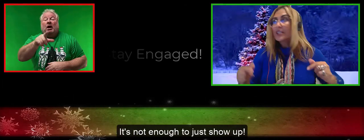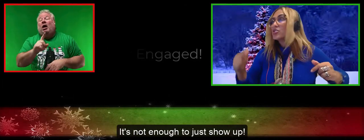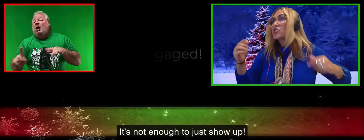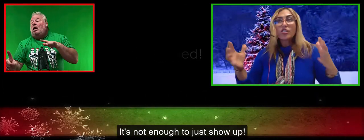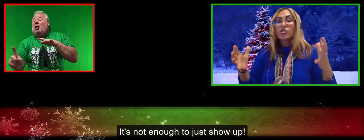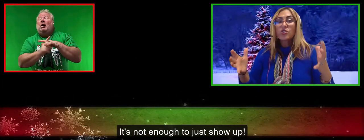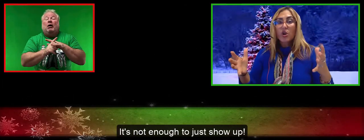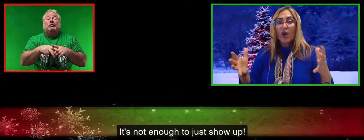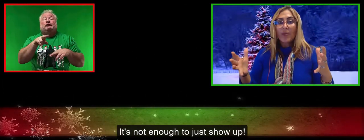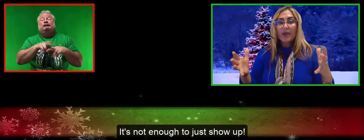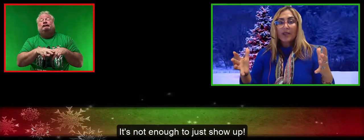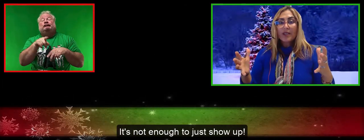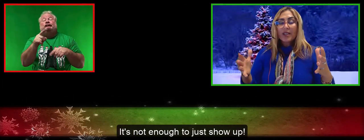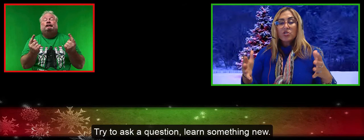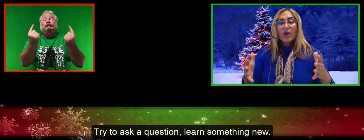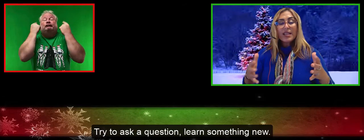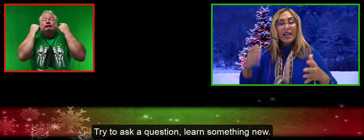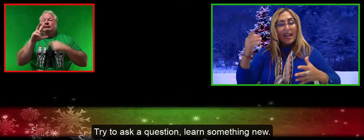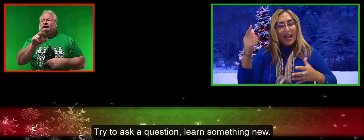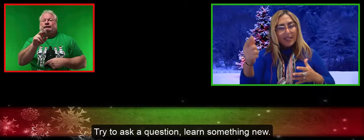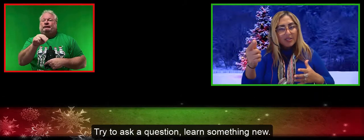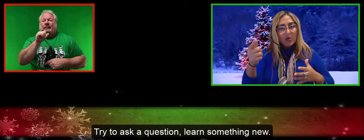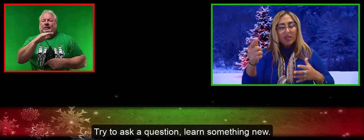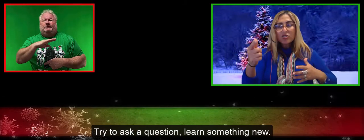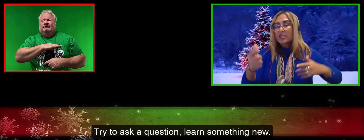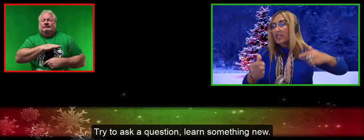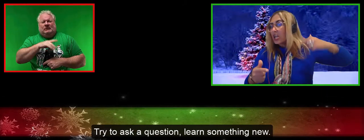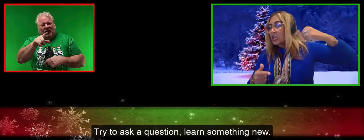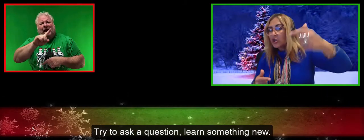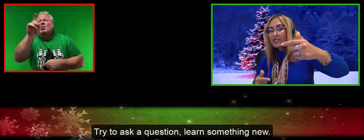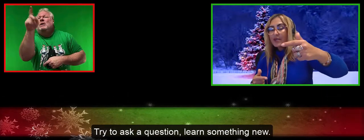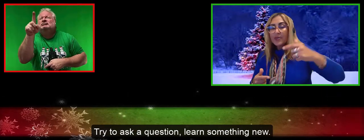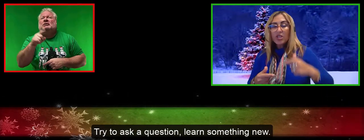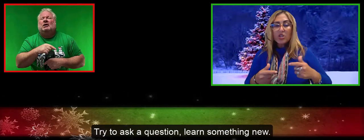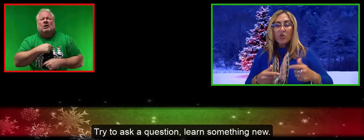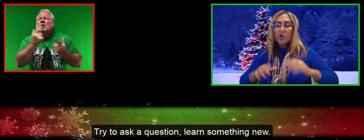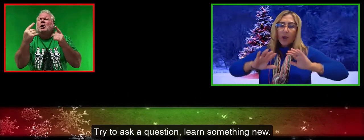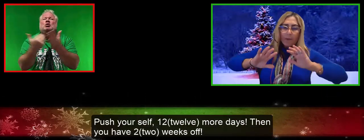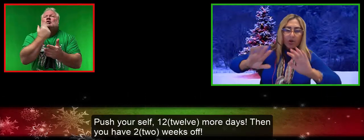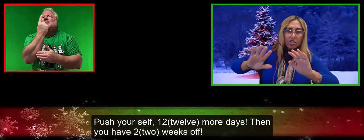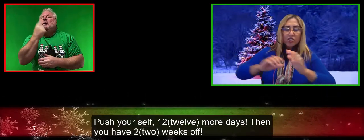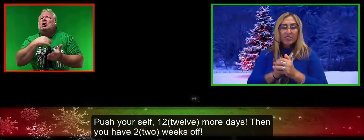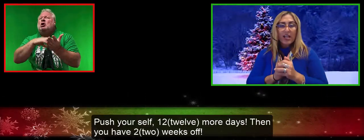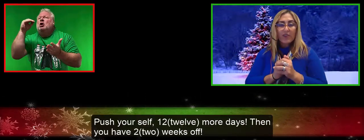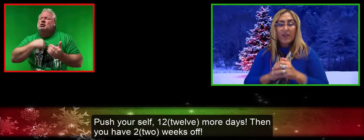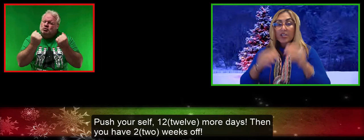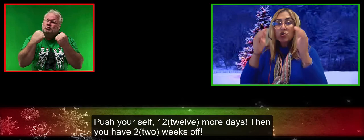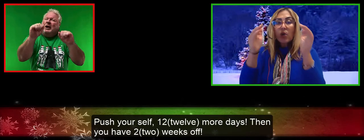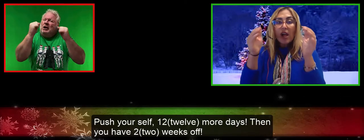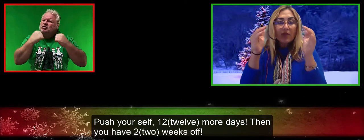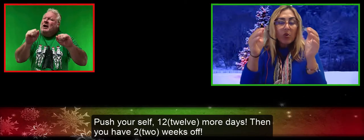enough just to show up. Try to ask a question, learn something new, push